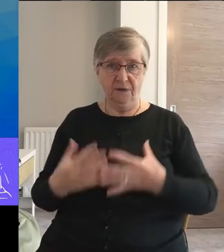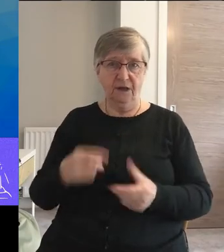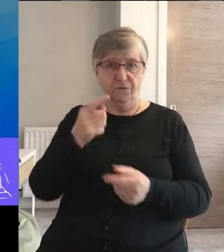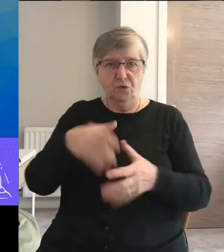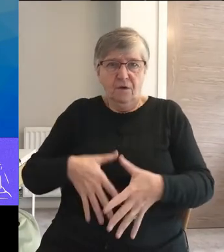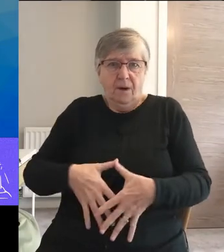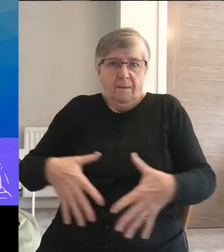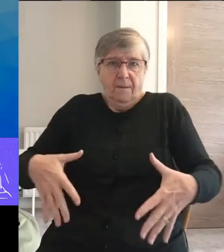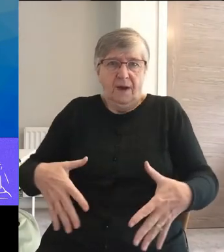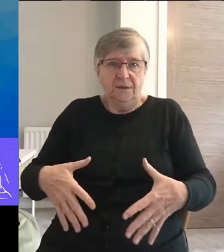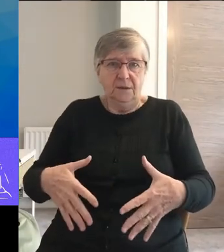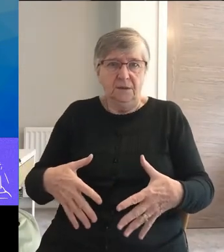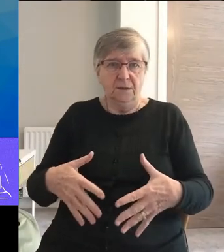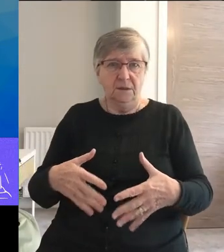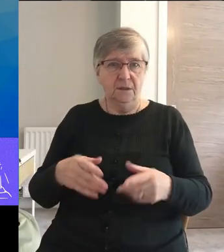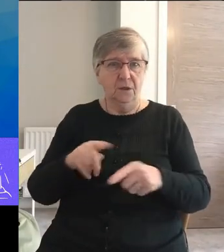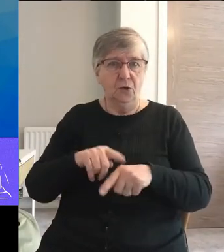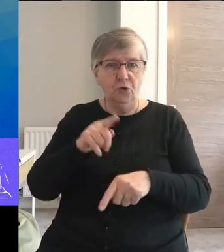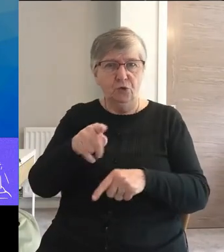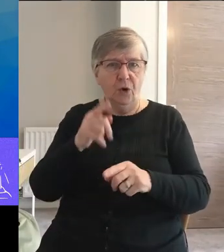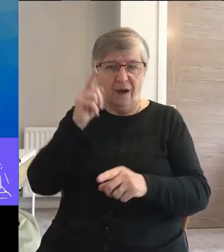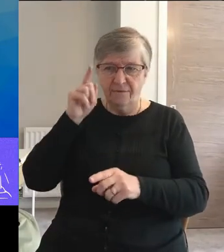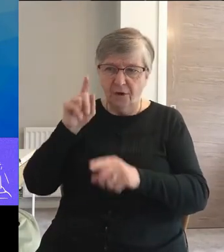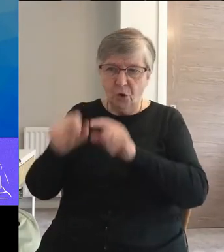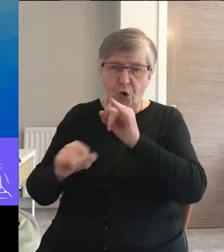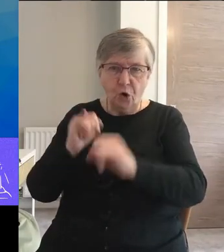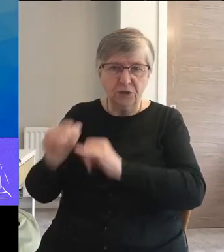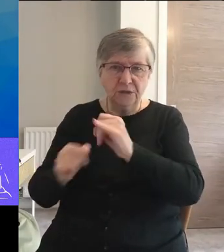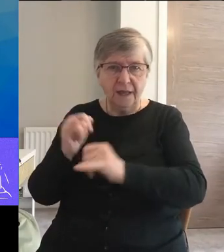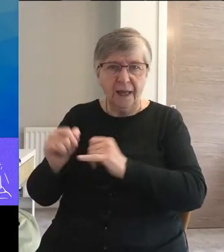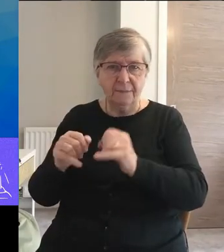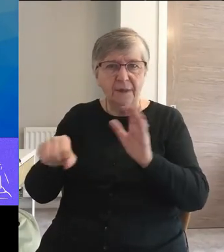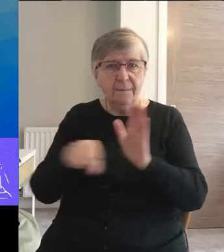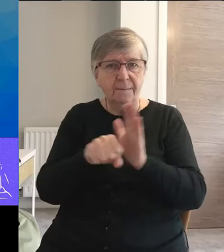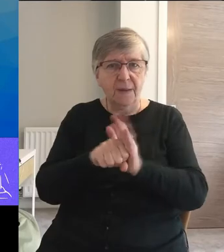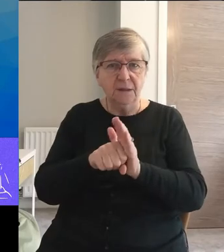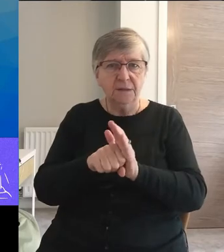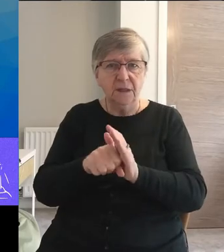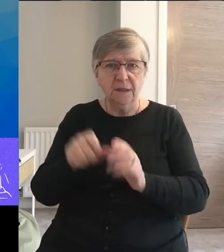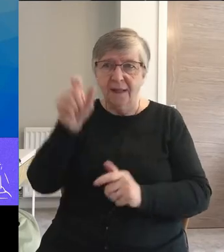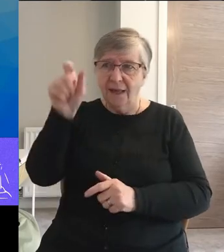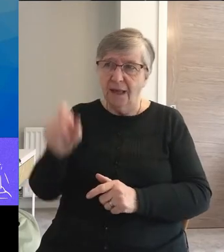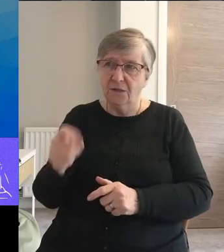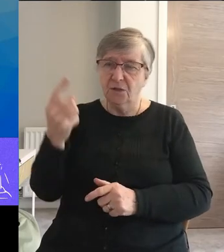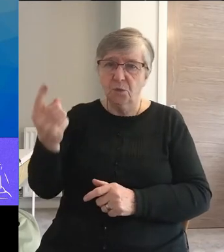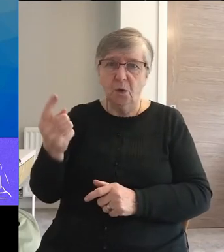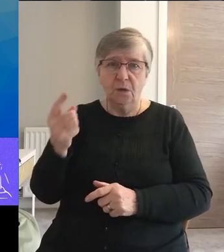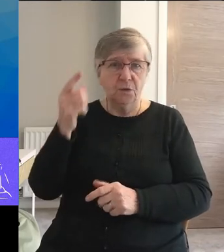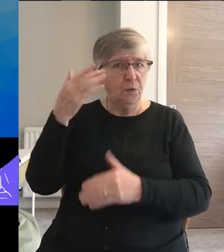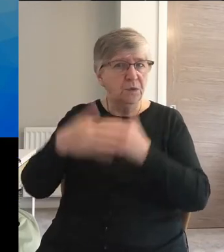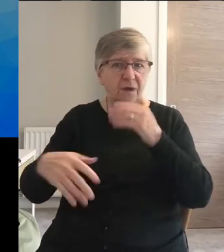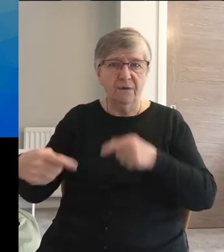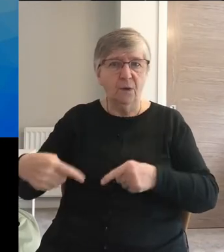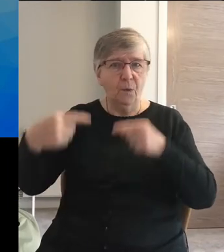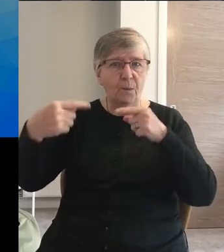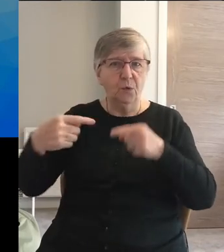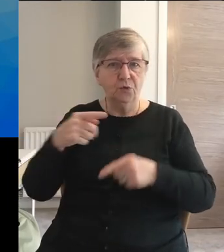yourselves on the day of slaughter. You have condemned and murdered the innocent one who was not opposing you.